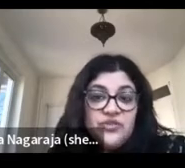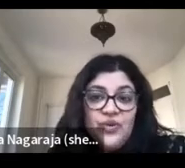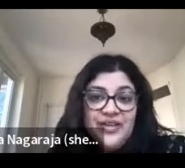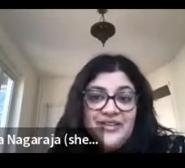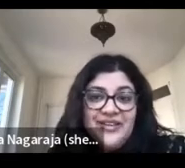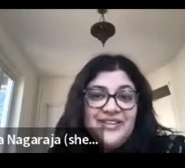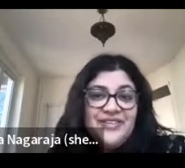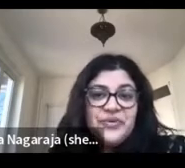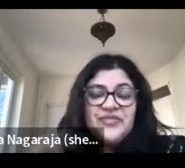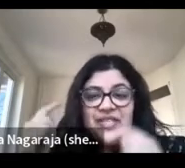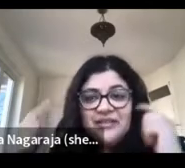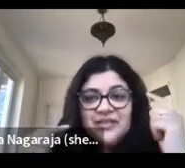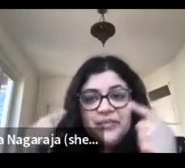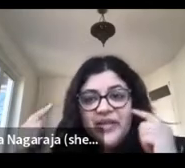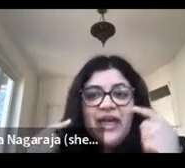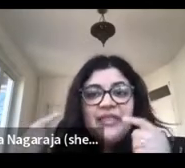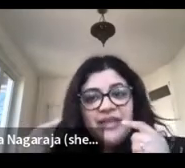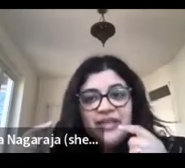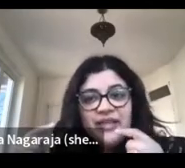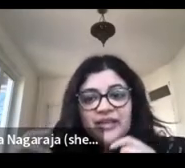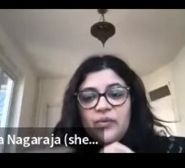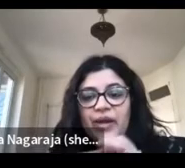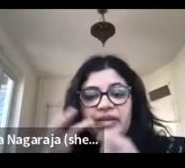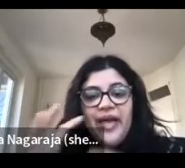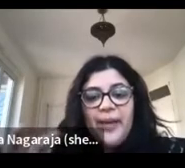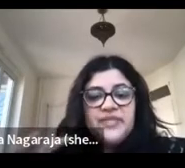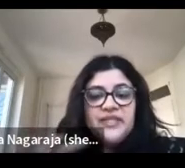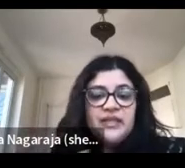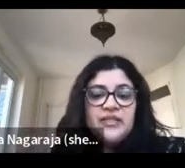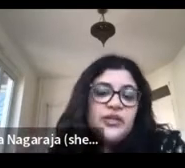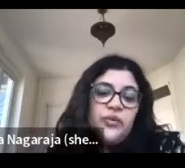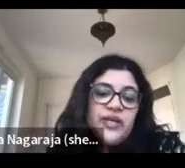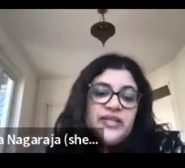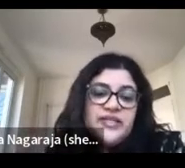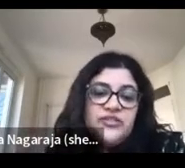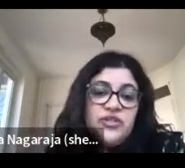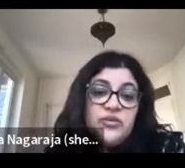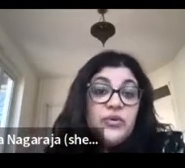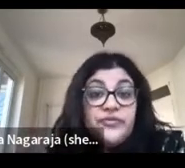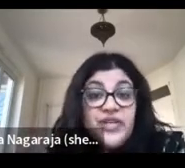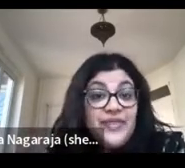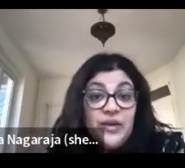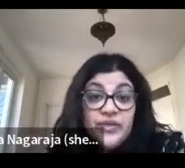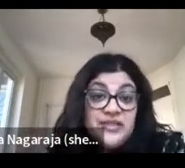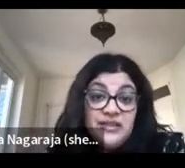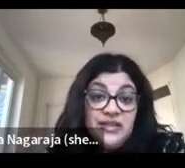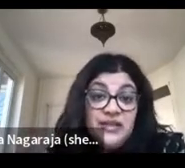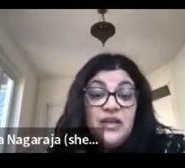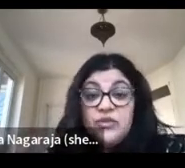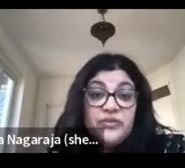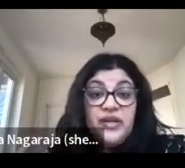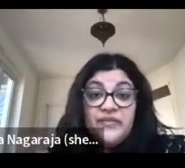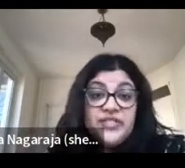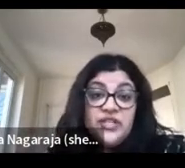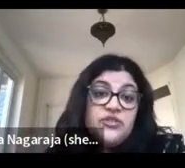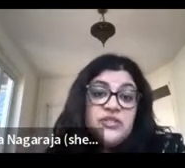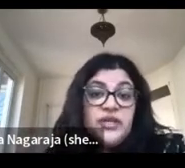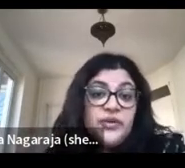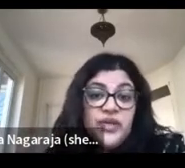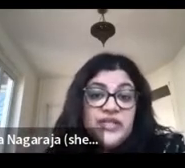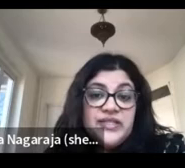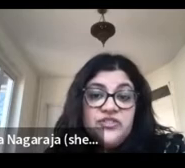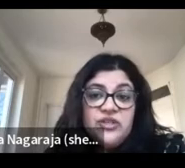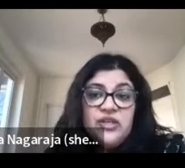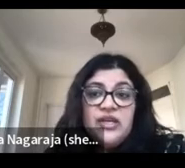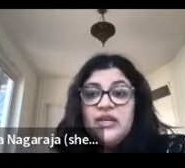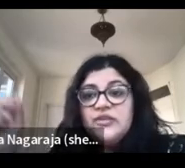in session one and you sort of did a little bit of that thinking around gaps and needs at your organization, or you've done that recently through other conversations at